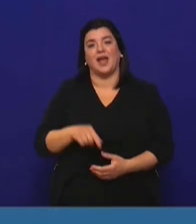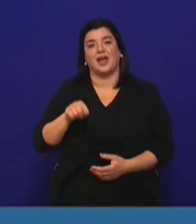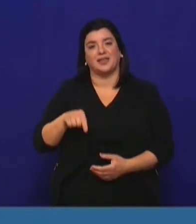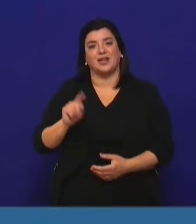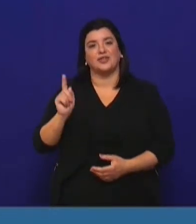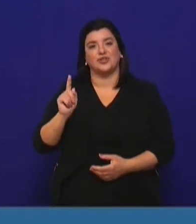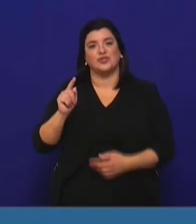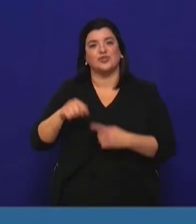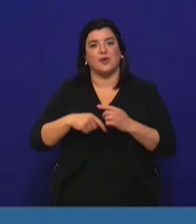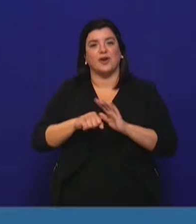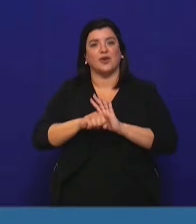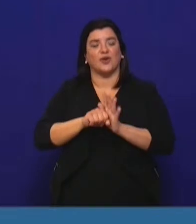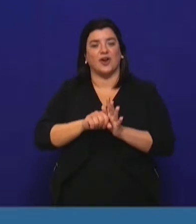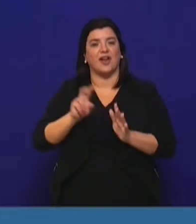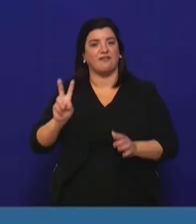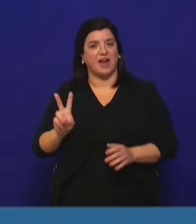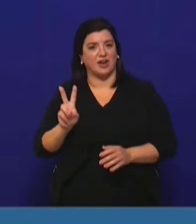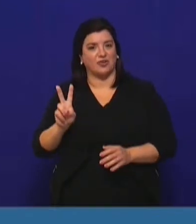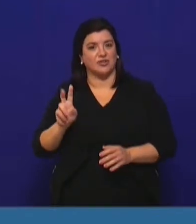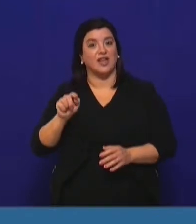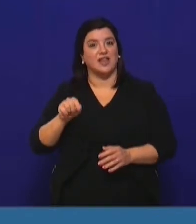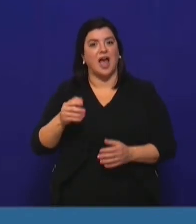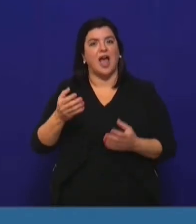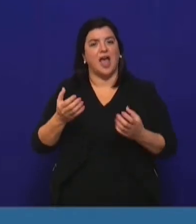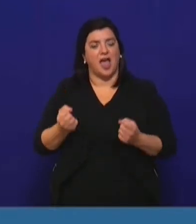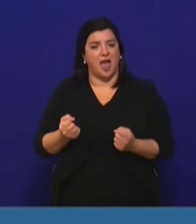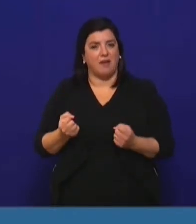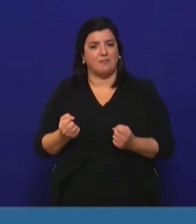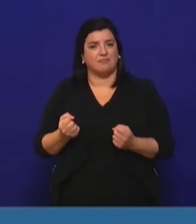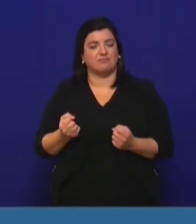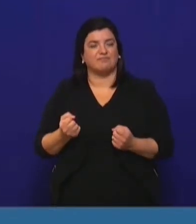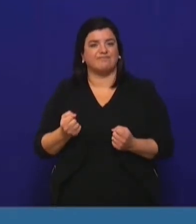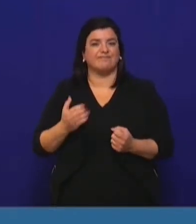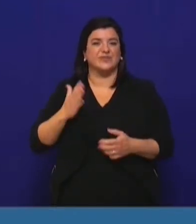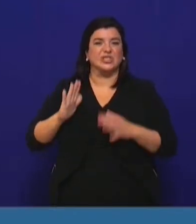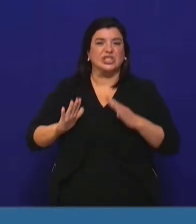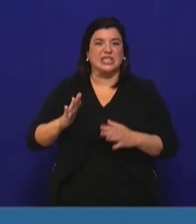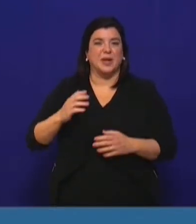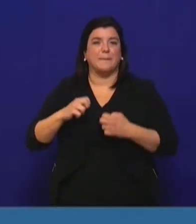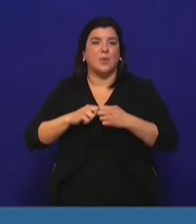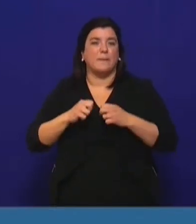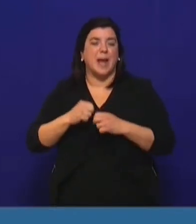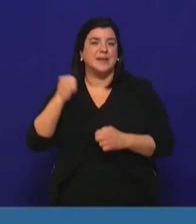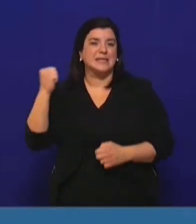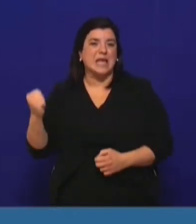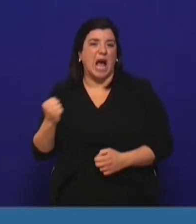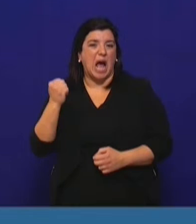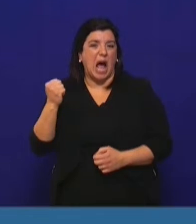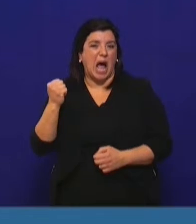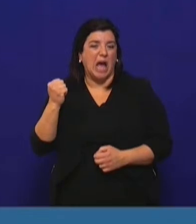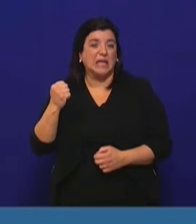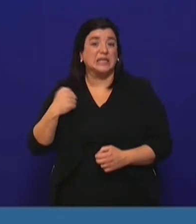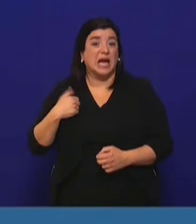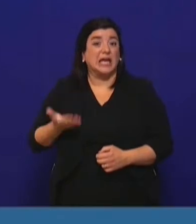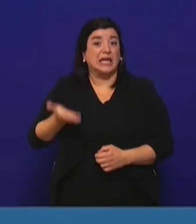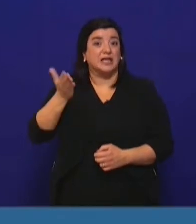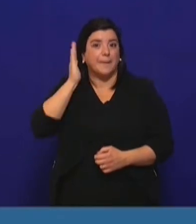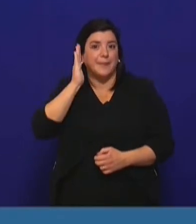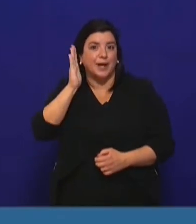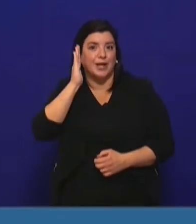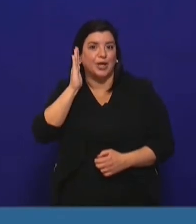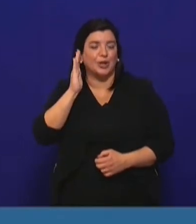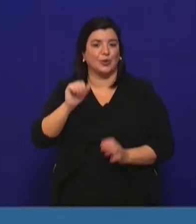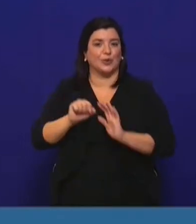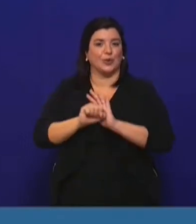tal-COVID hemm ċertu kondizzjonijiet kroniċi li l-persuna ħajpoġġuh iktar f'riskju li jkollu komplikazzjonijiet, iktar riskju